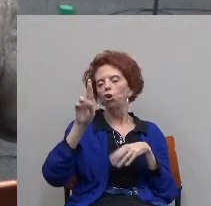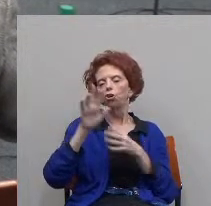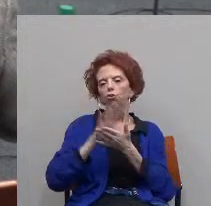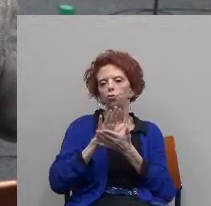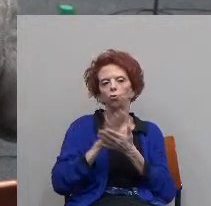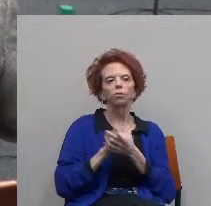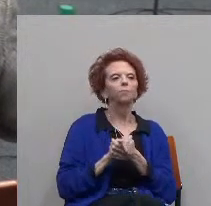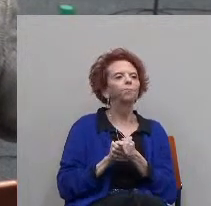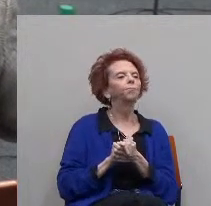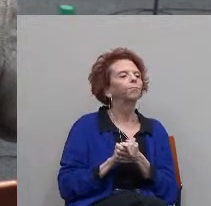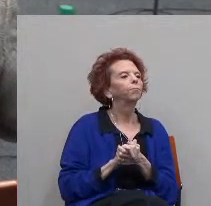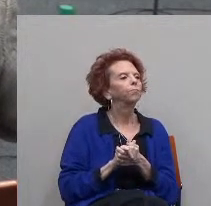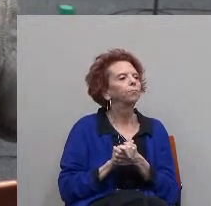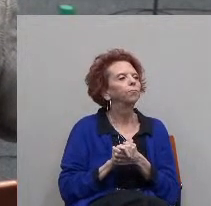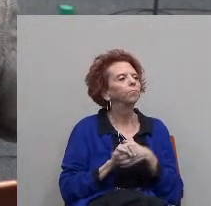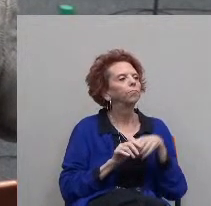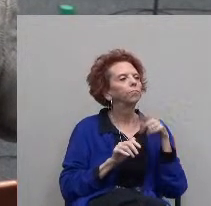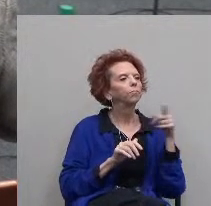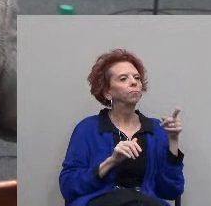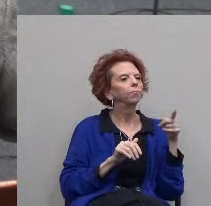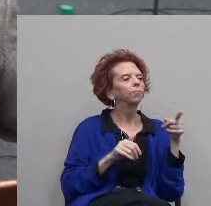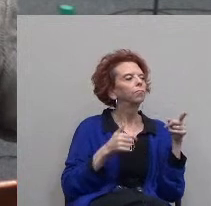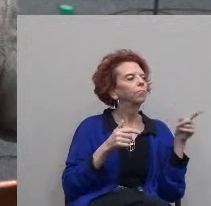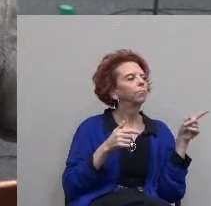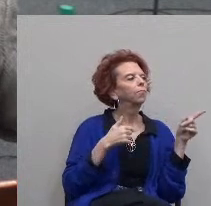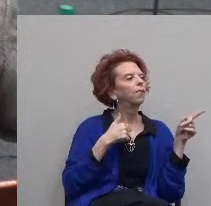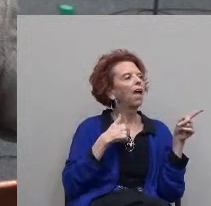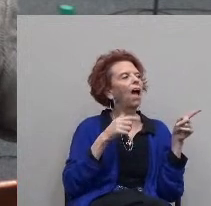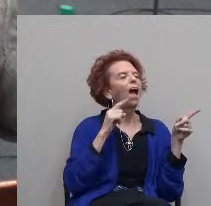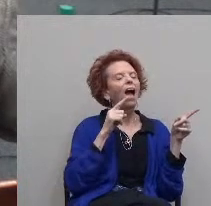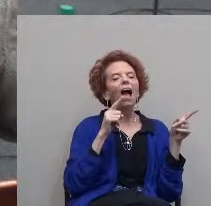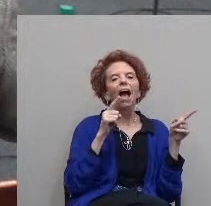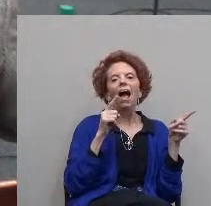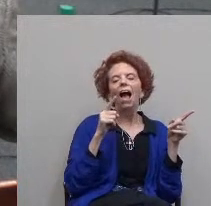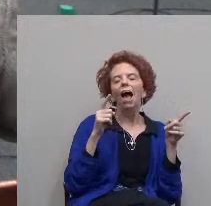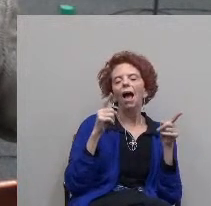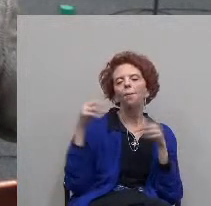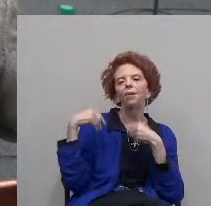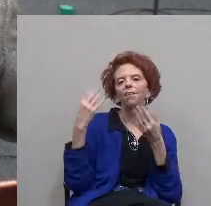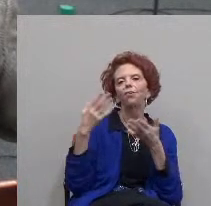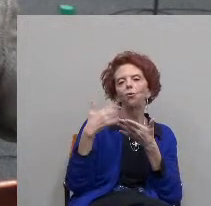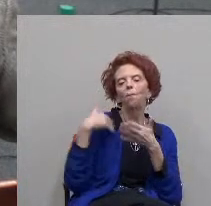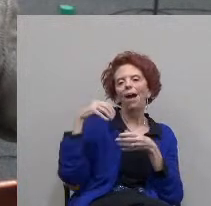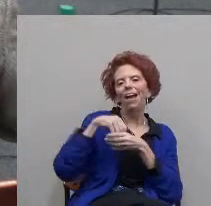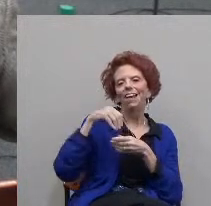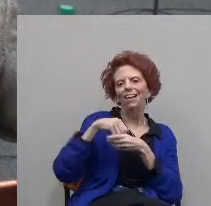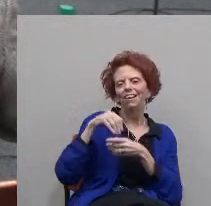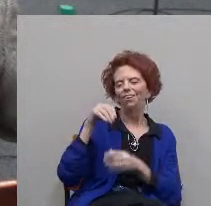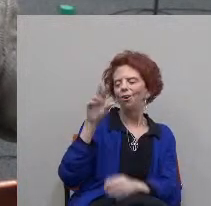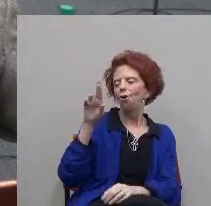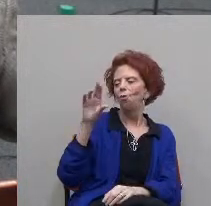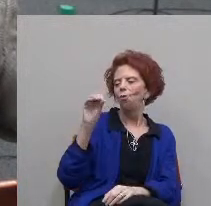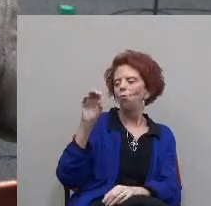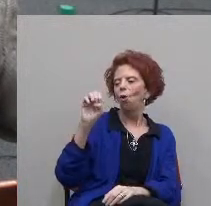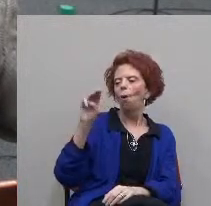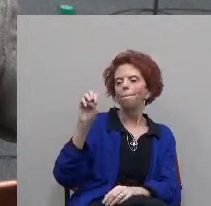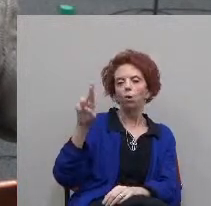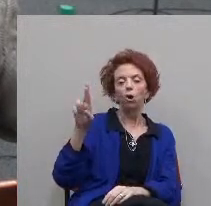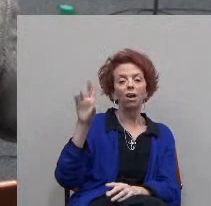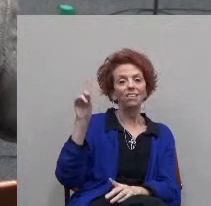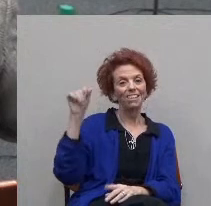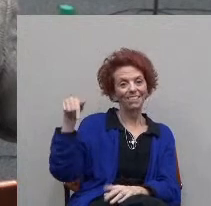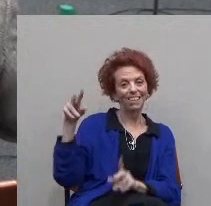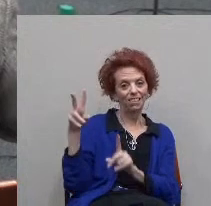Dr. Davis. So I'm channeling my inner Caroline Romer that y'all probably didn't know I had. Does this apply to charter